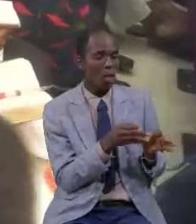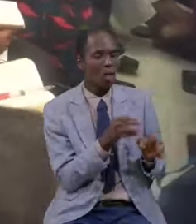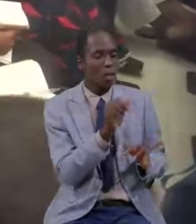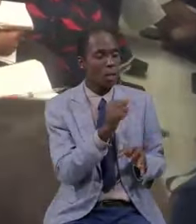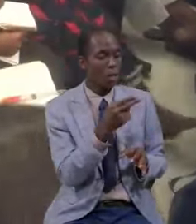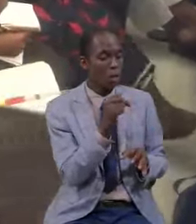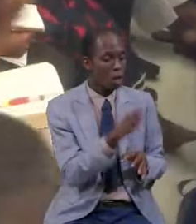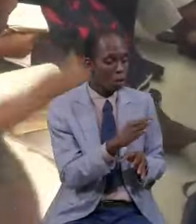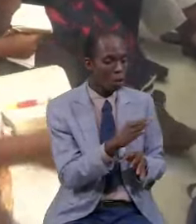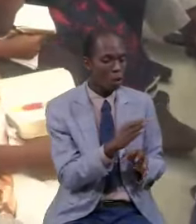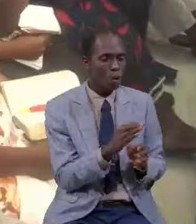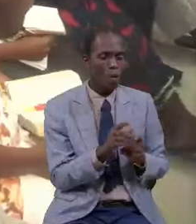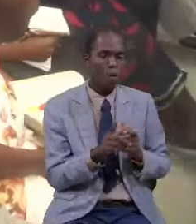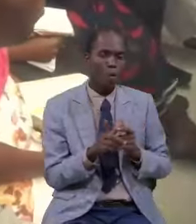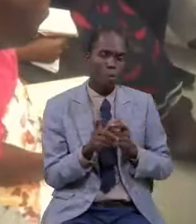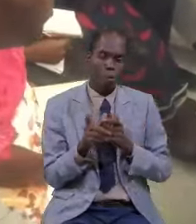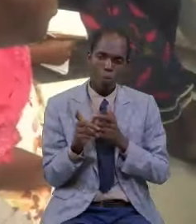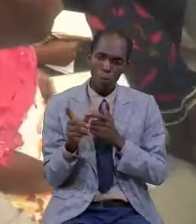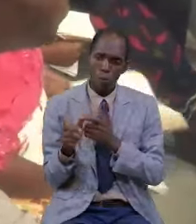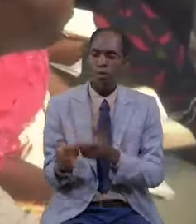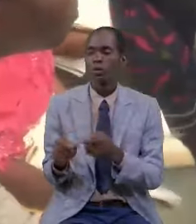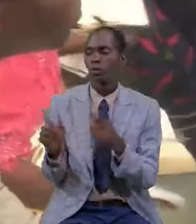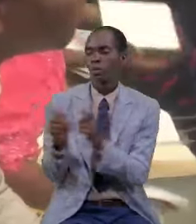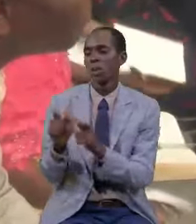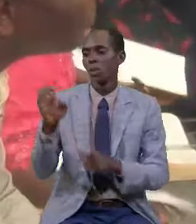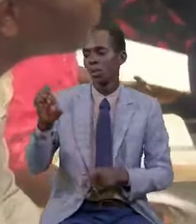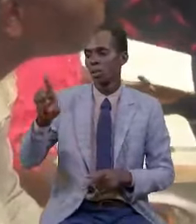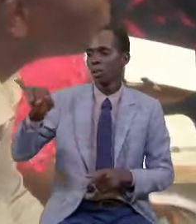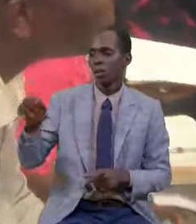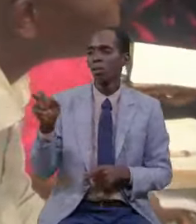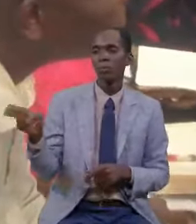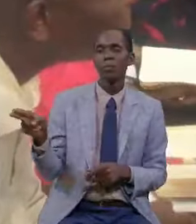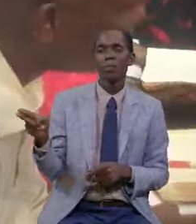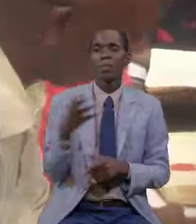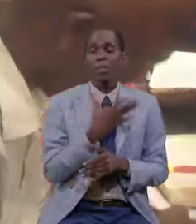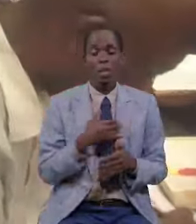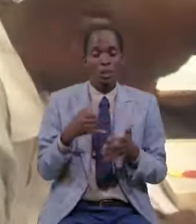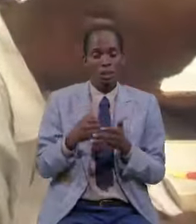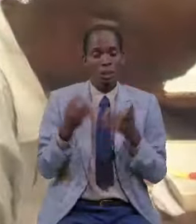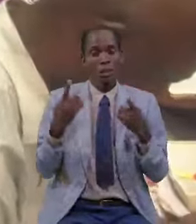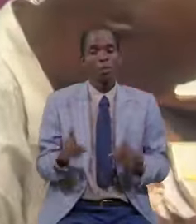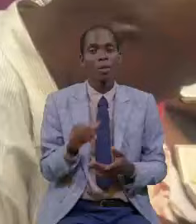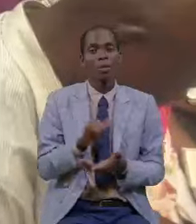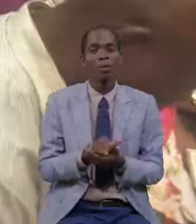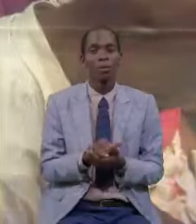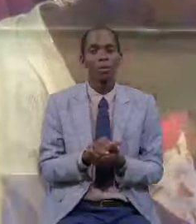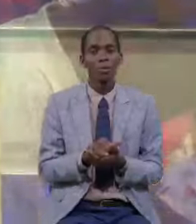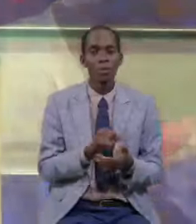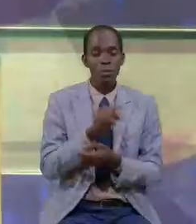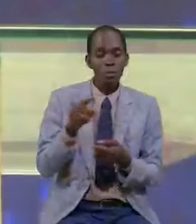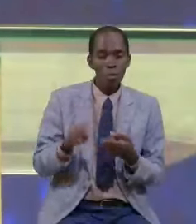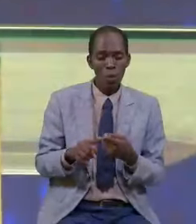Ahab went to meet Elijah and it came to pass when he have